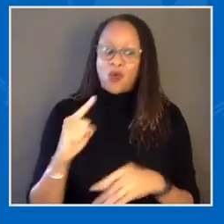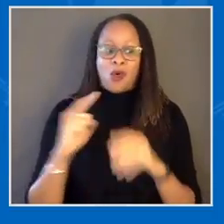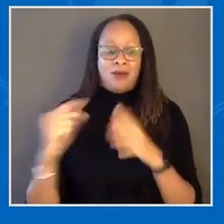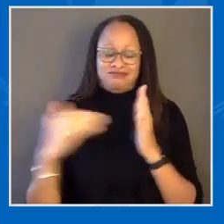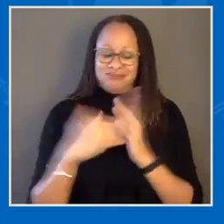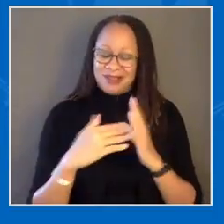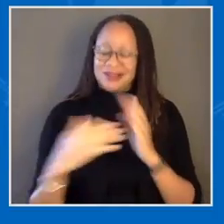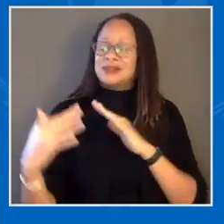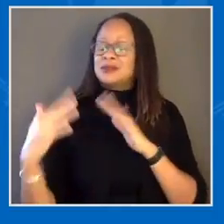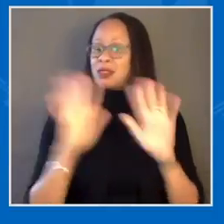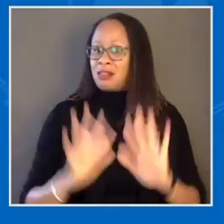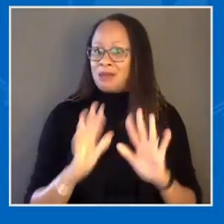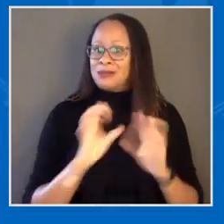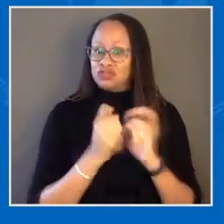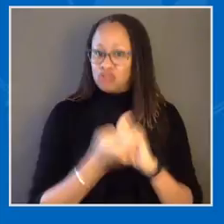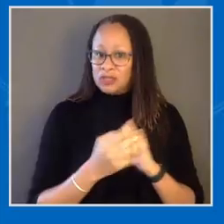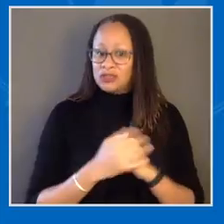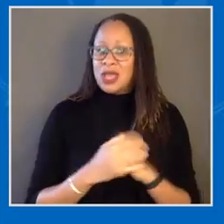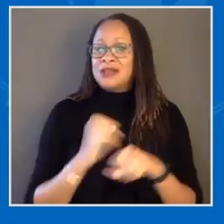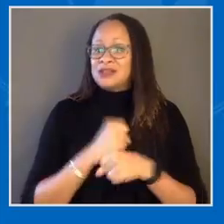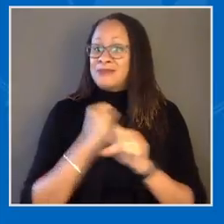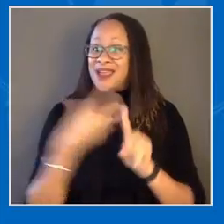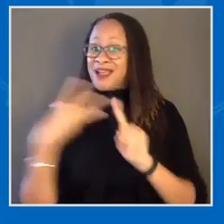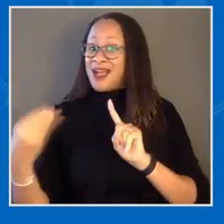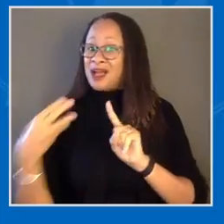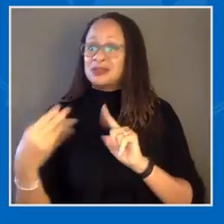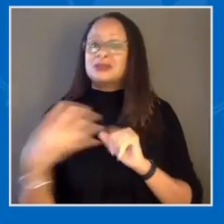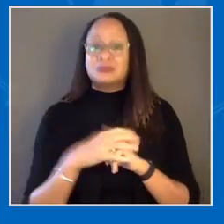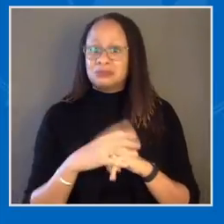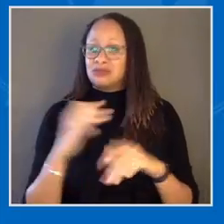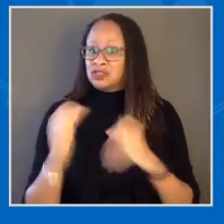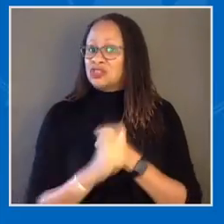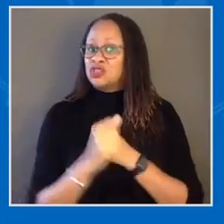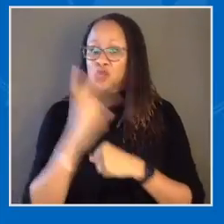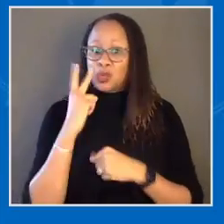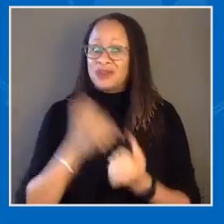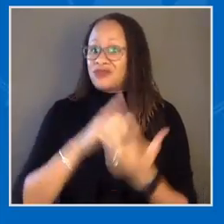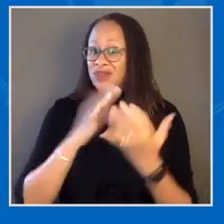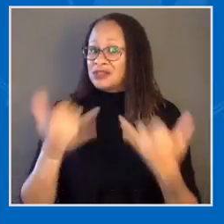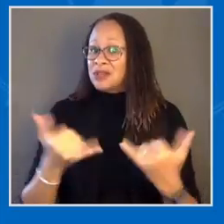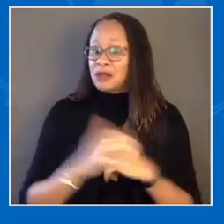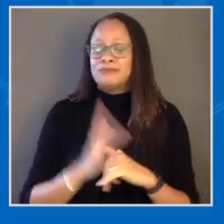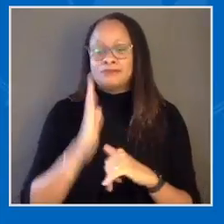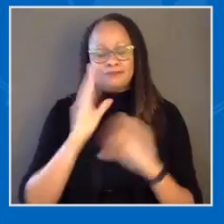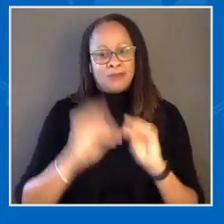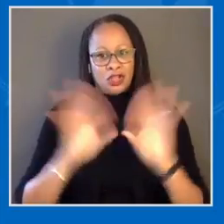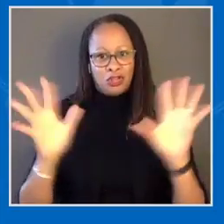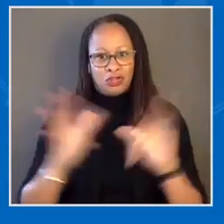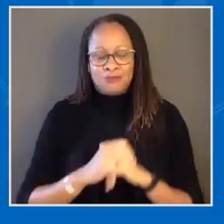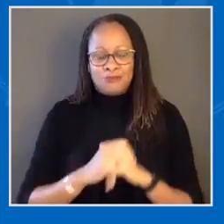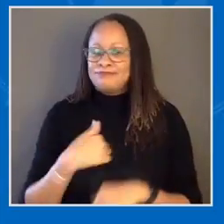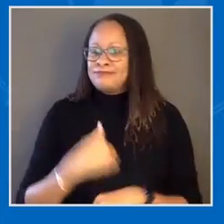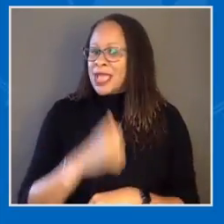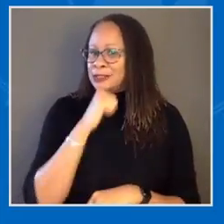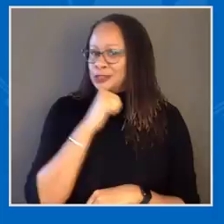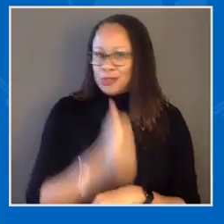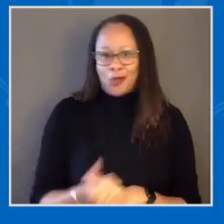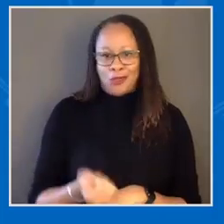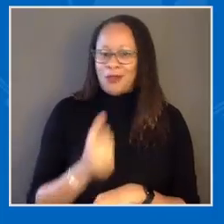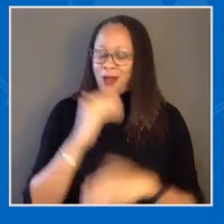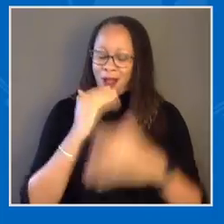action to meet the existential threat that we face. Let me be clear. I don't for a minute